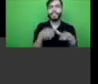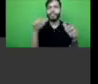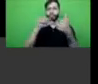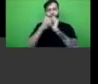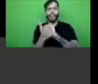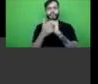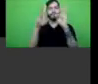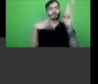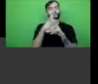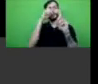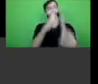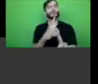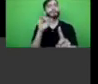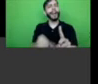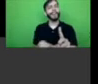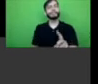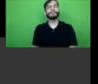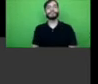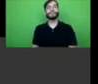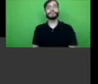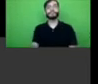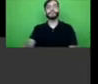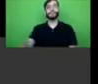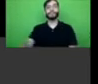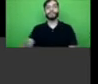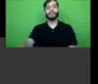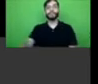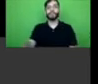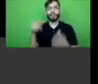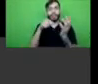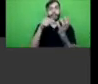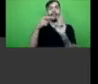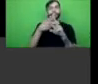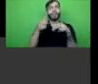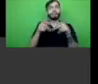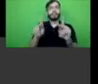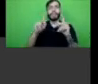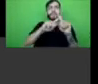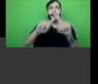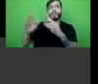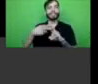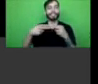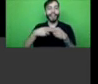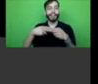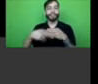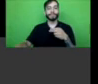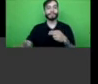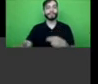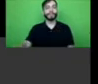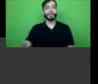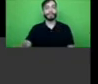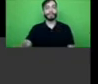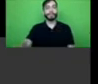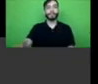They allow communities and networks to grow through the sharing of these hashtags. Content